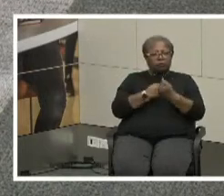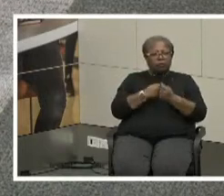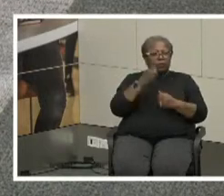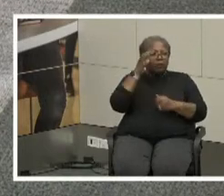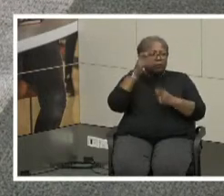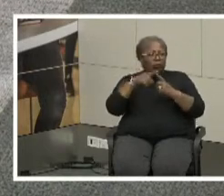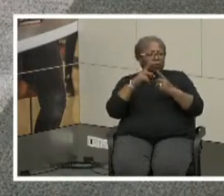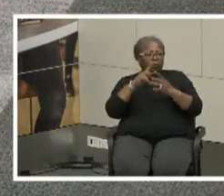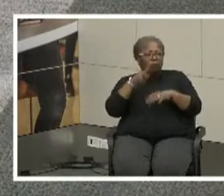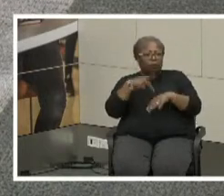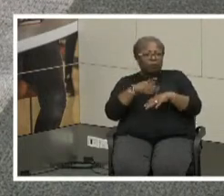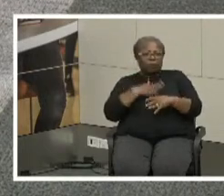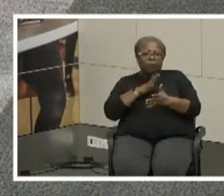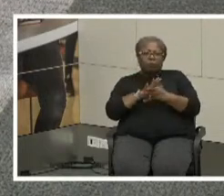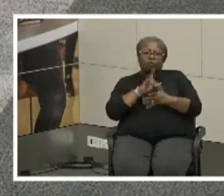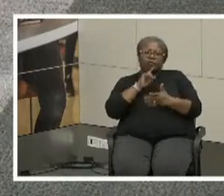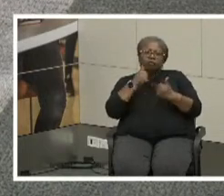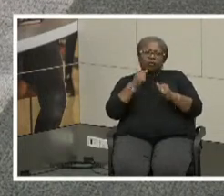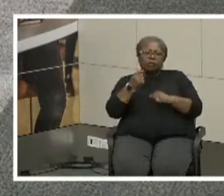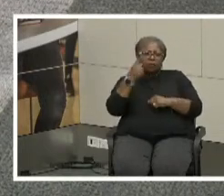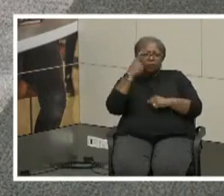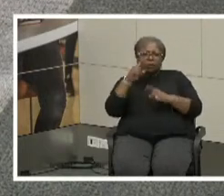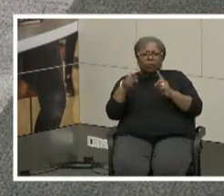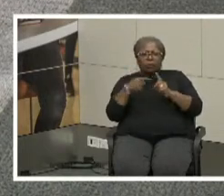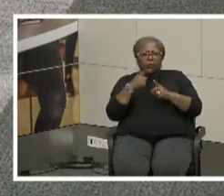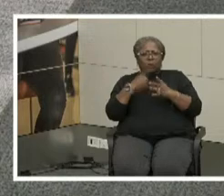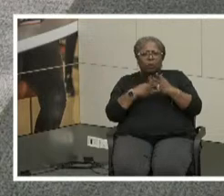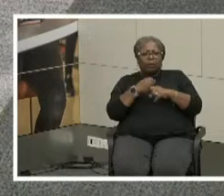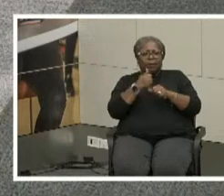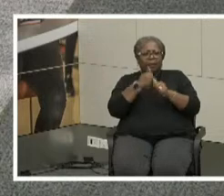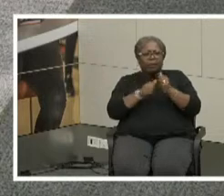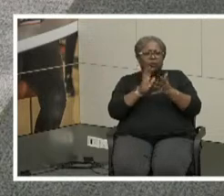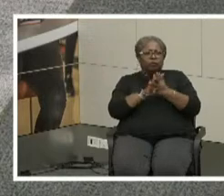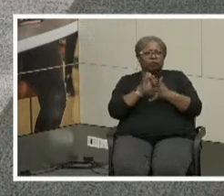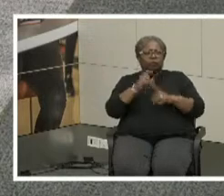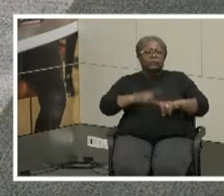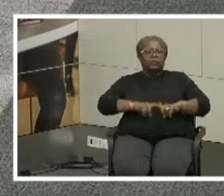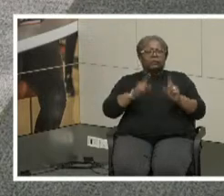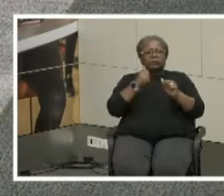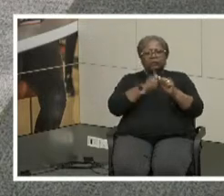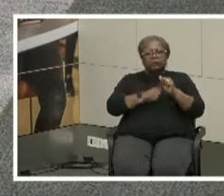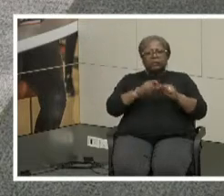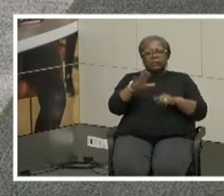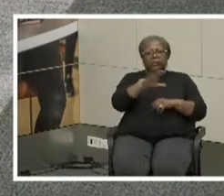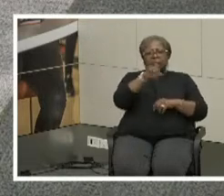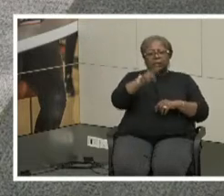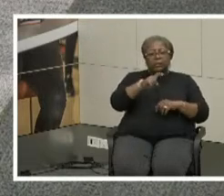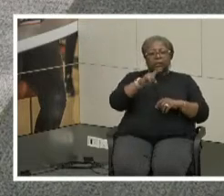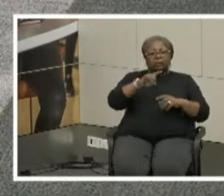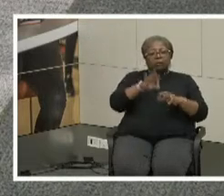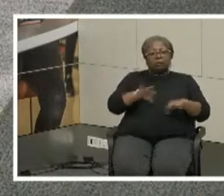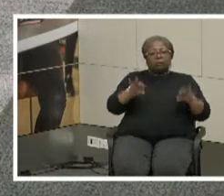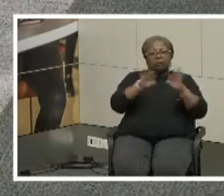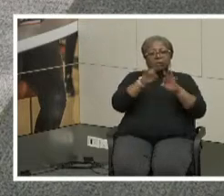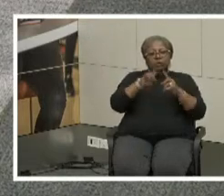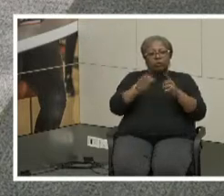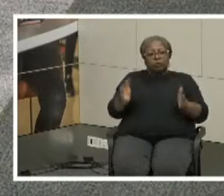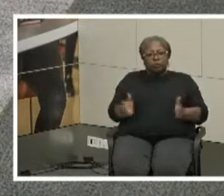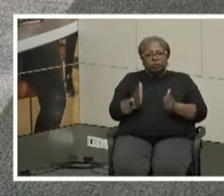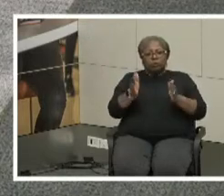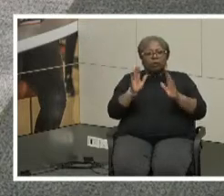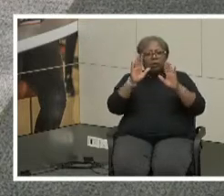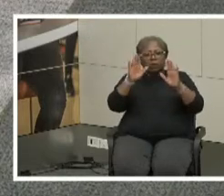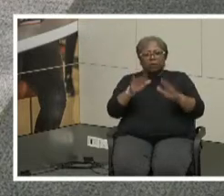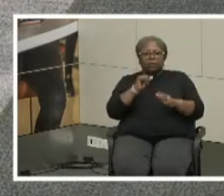the principles in my schools and really try to understand understand what make what makes each school so unique and each of their needs important I should encourage the pockets of